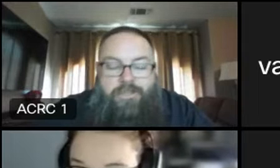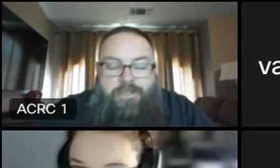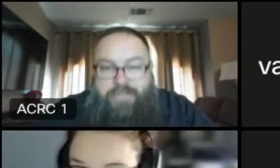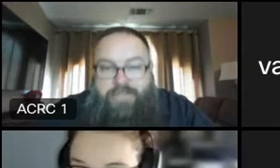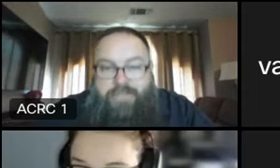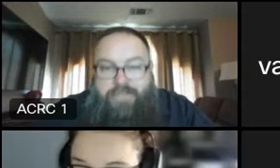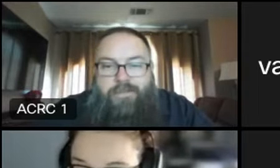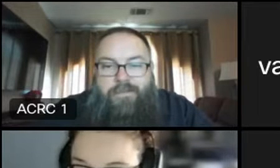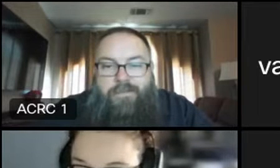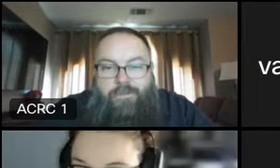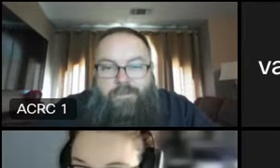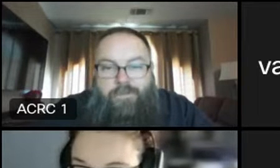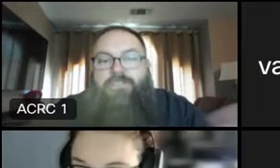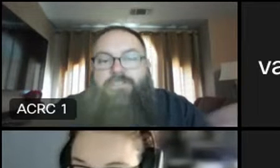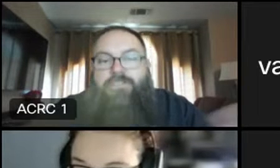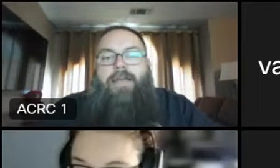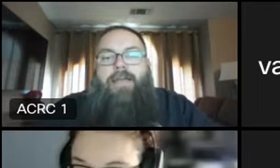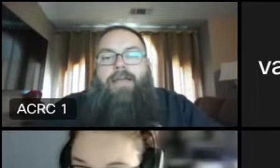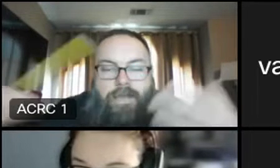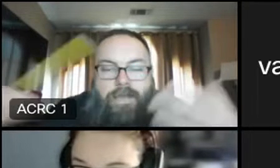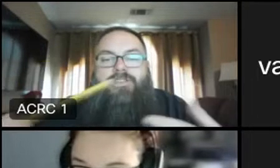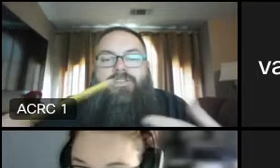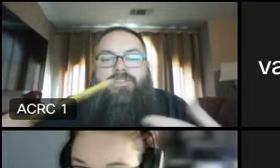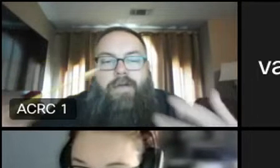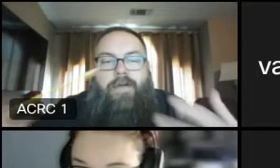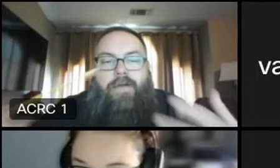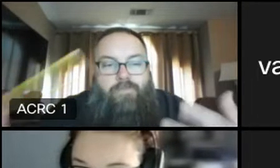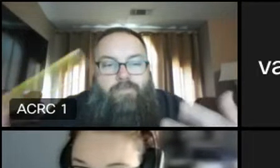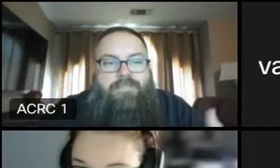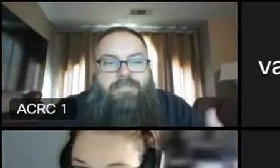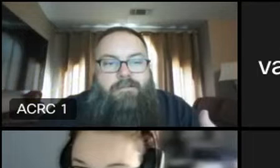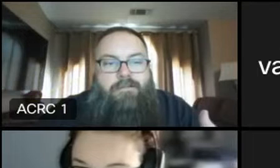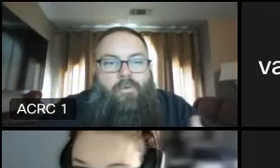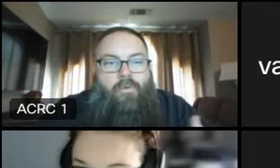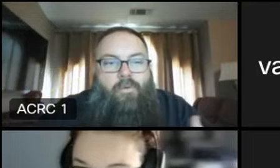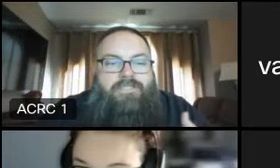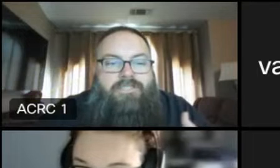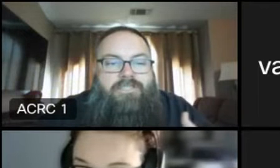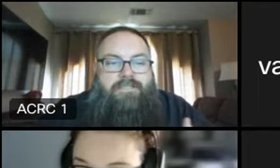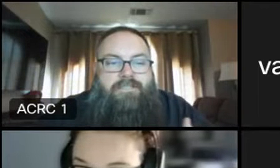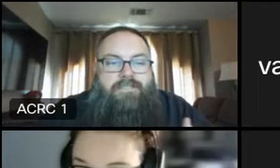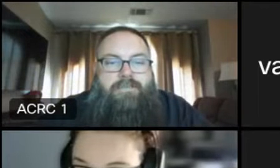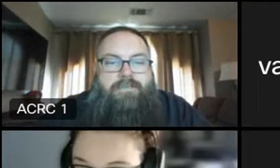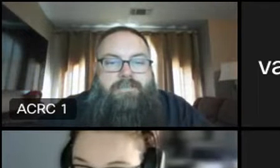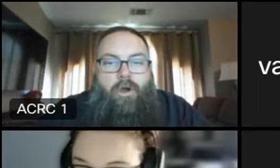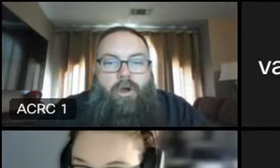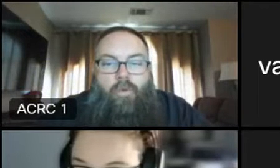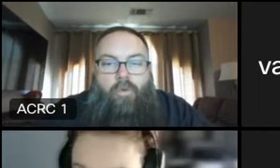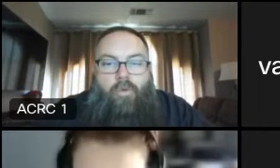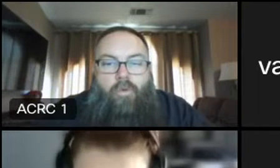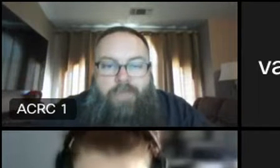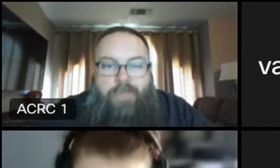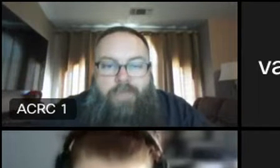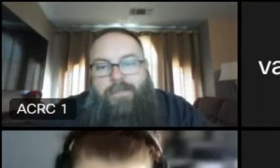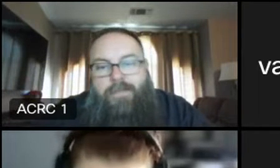with your lack of staff? And you need to let us know that. Like, we need to know as the regional center what services are